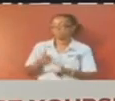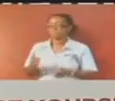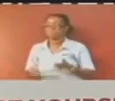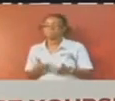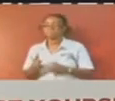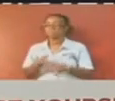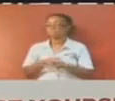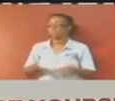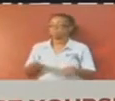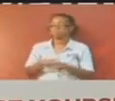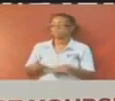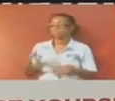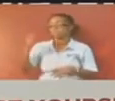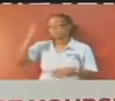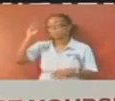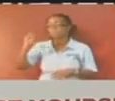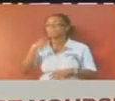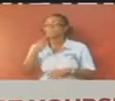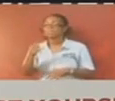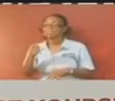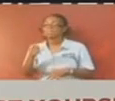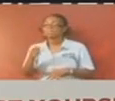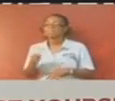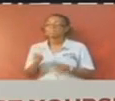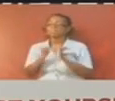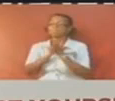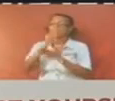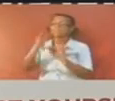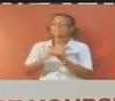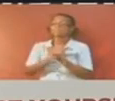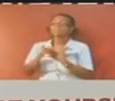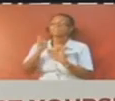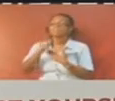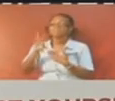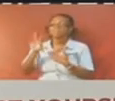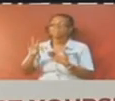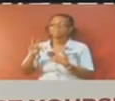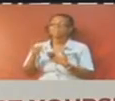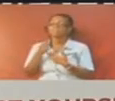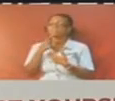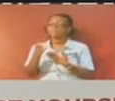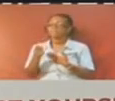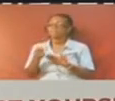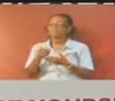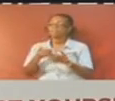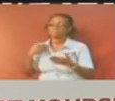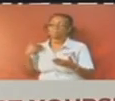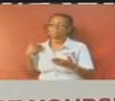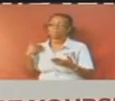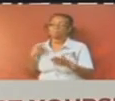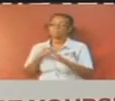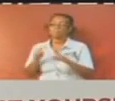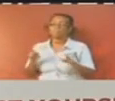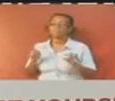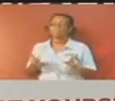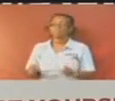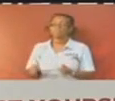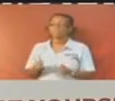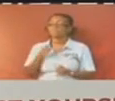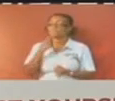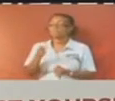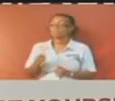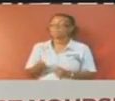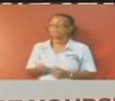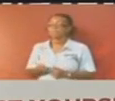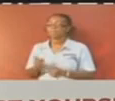When what we see, both the public officers and the political voices are being conveniently